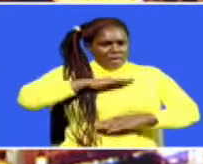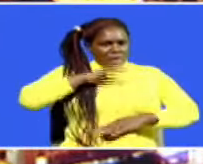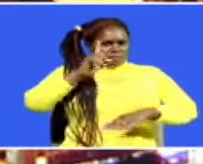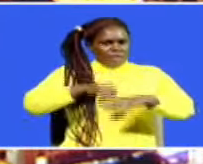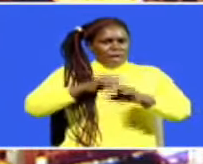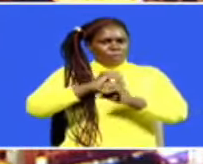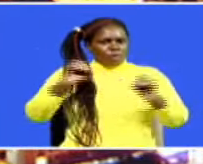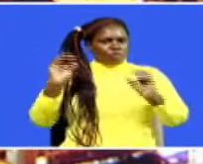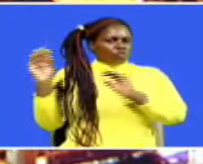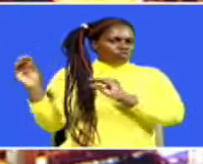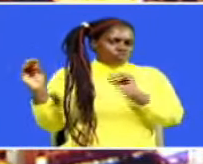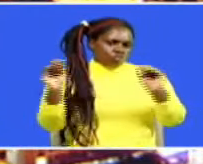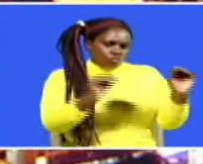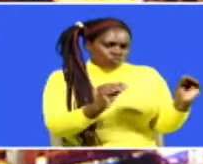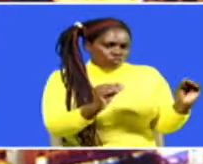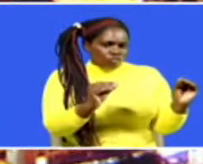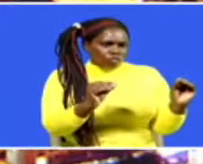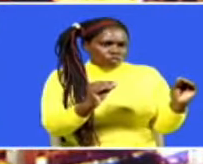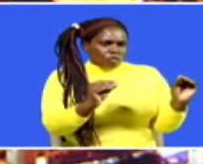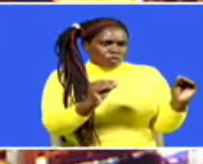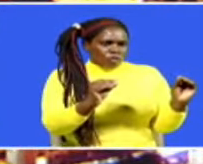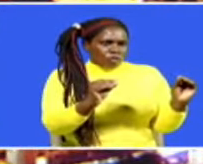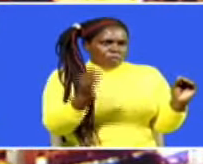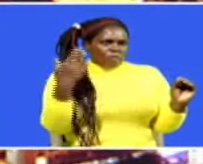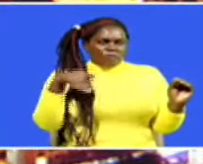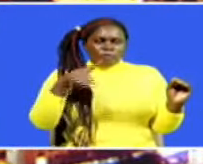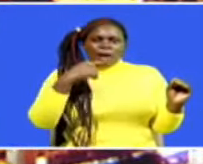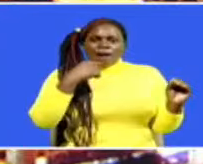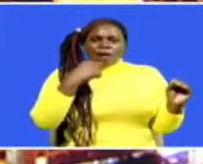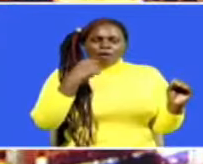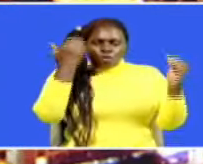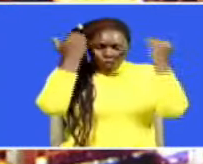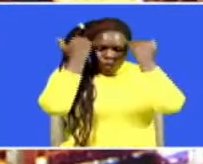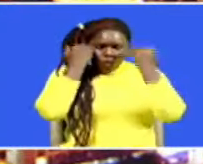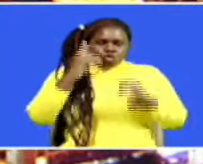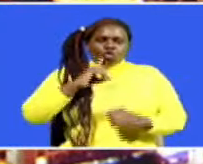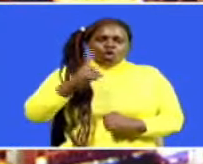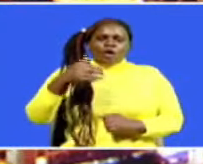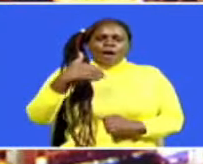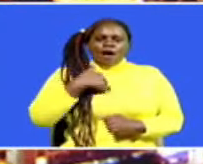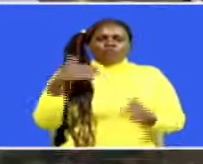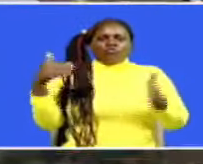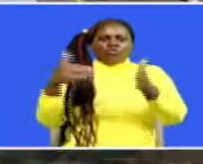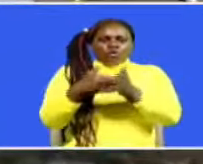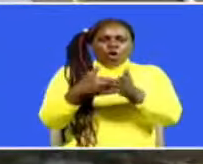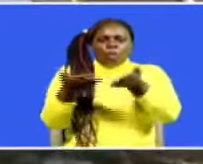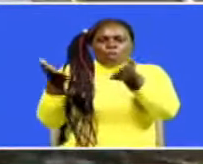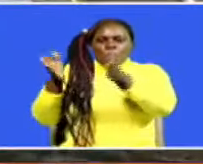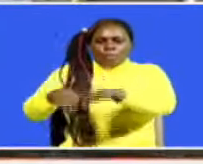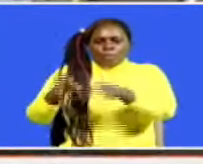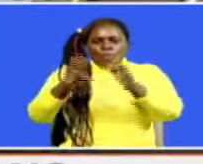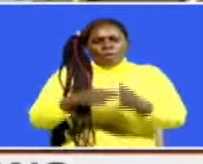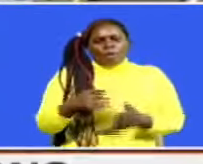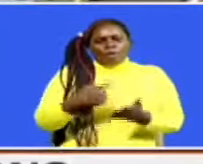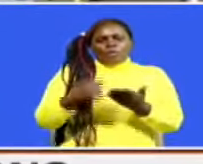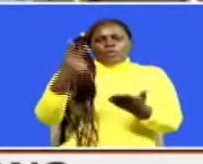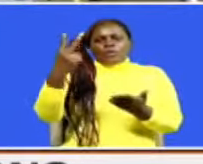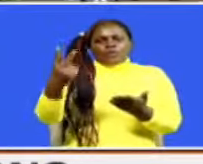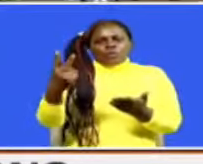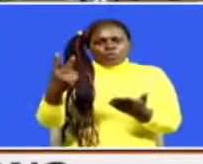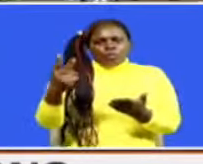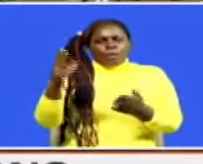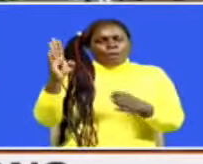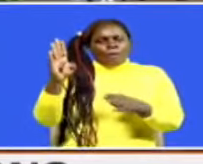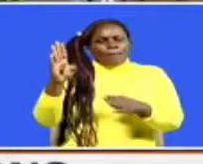time to move, while some are claiming they had court orders stopping the exercise. The last 2 weeks have been